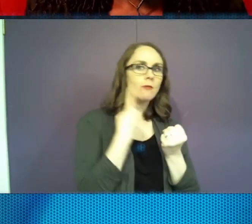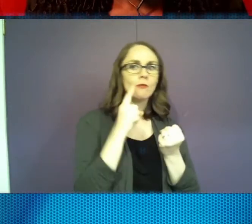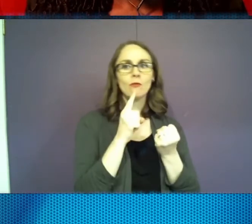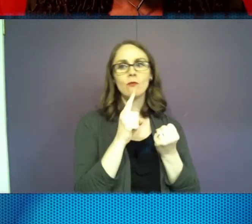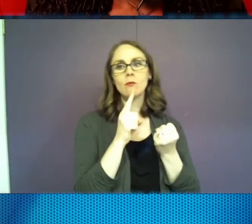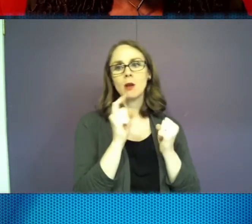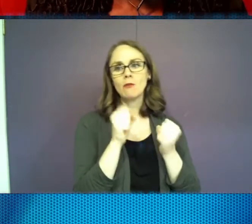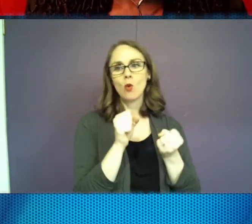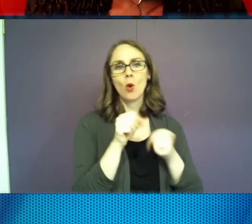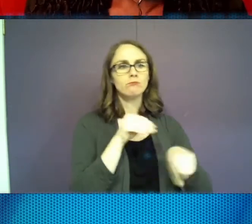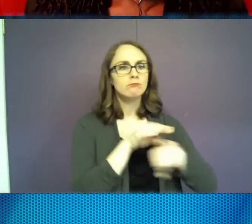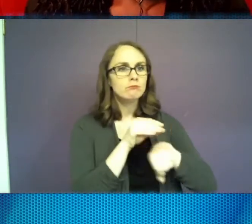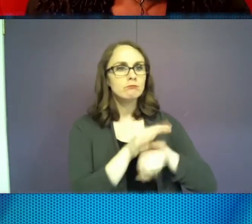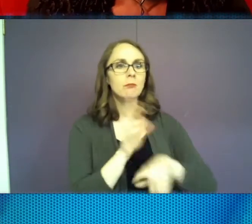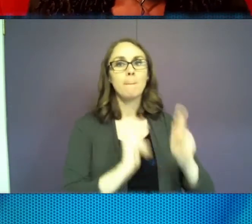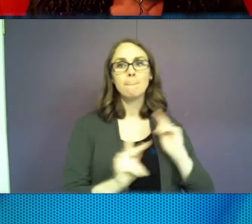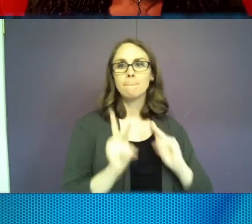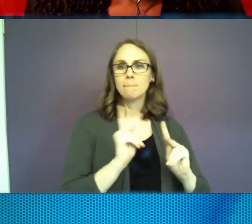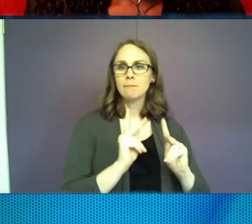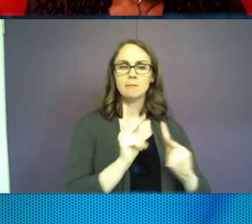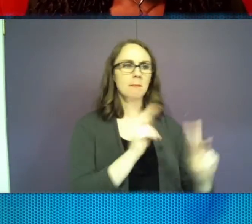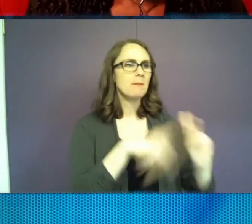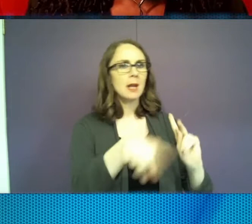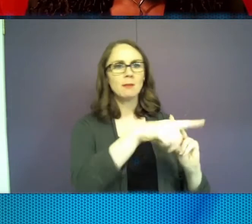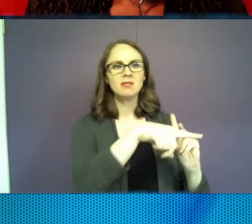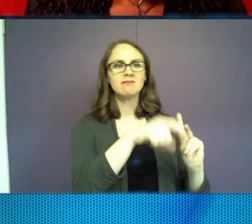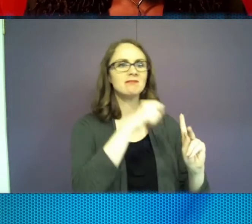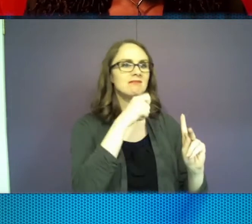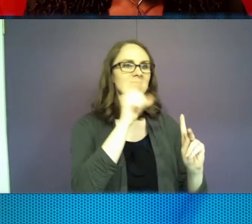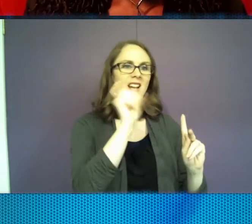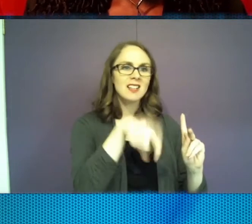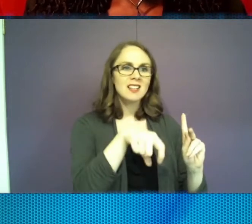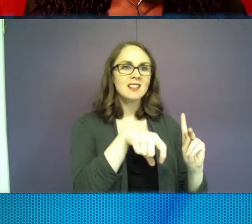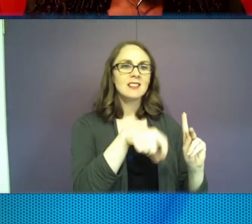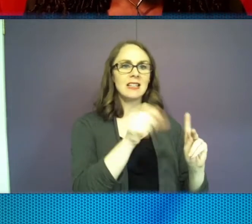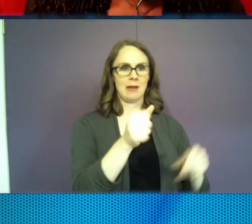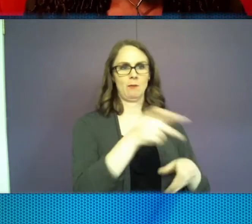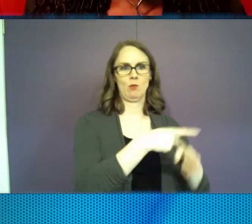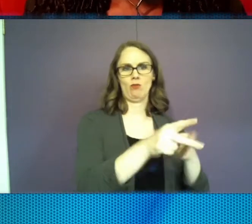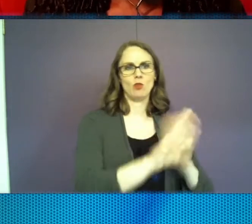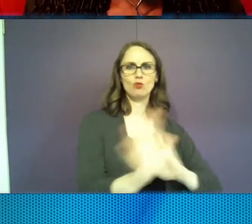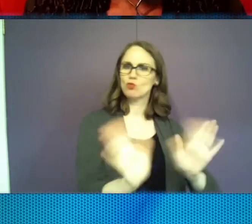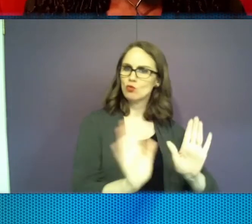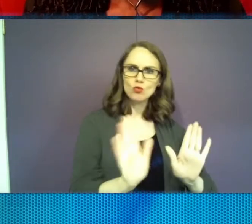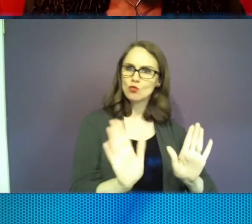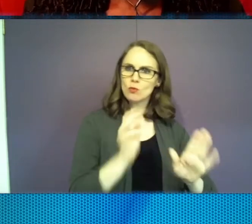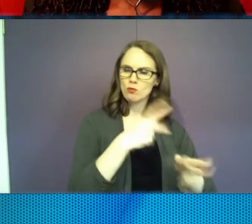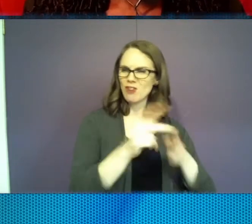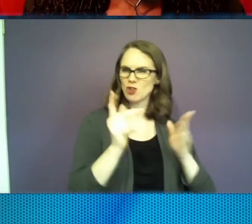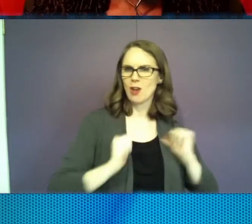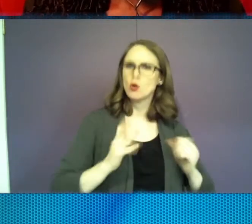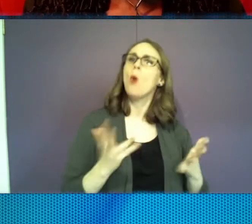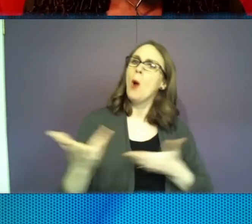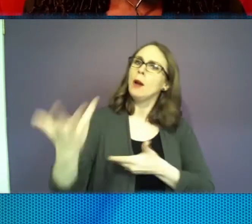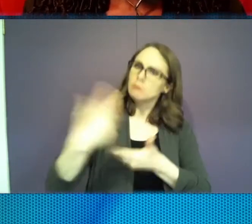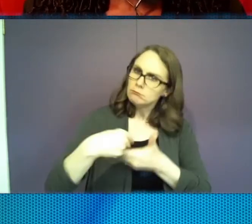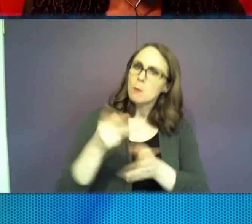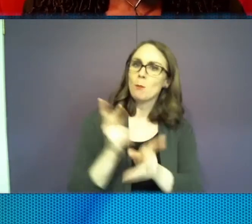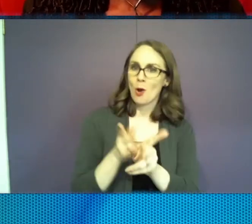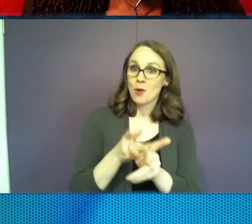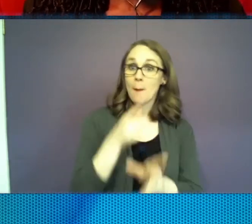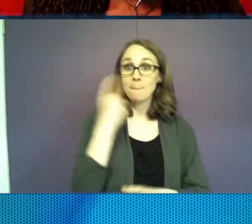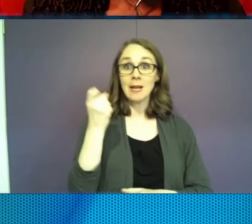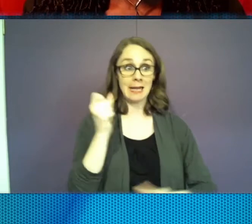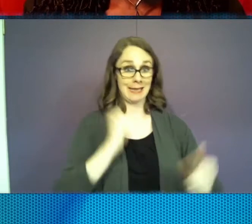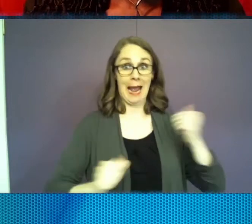the people that they don't know, not necessary that the people can be professional. No, people that they want to participate, because the